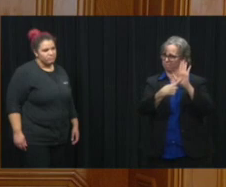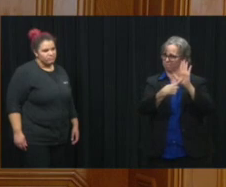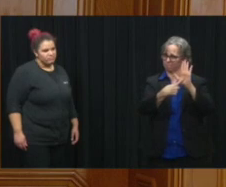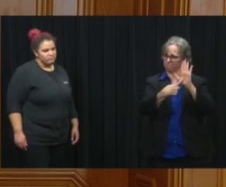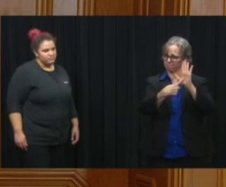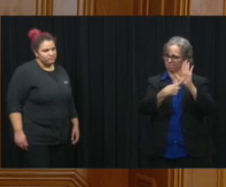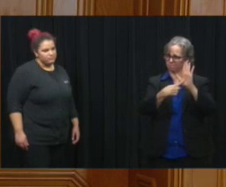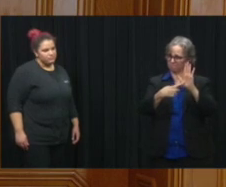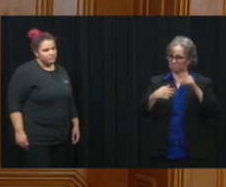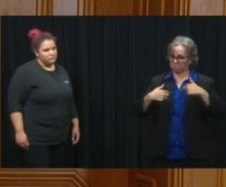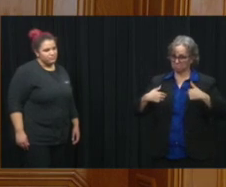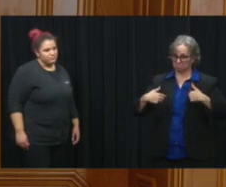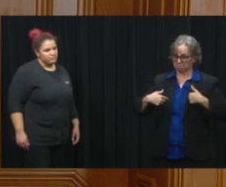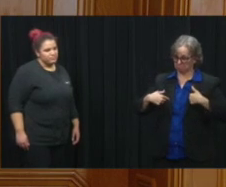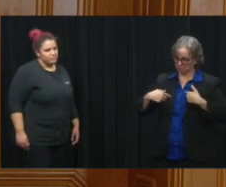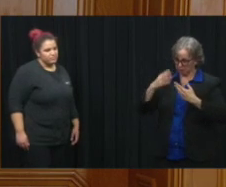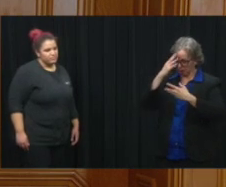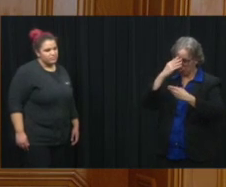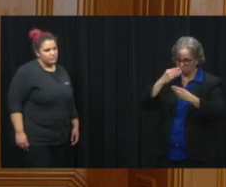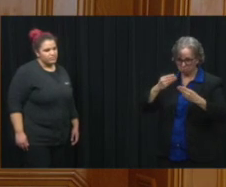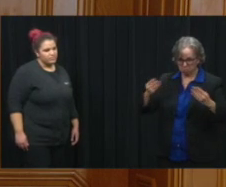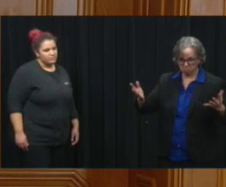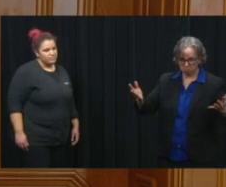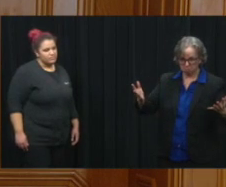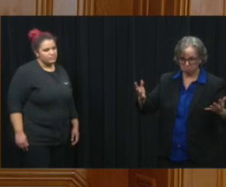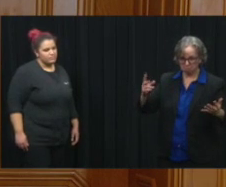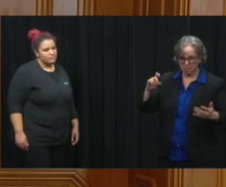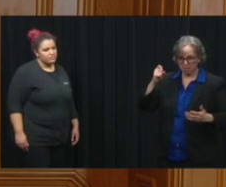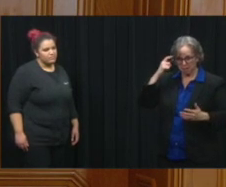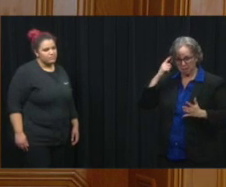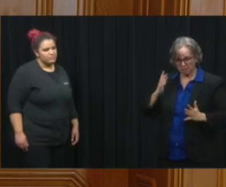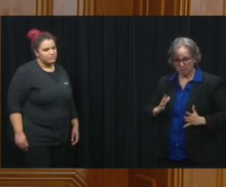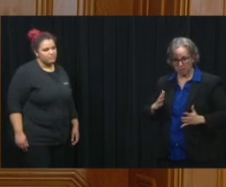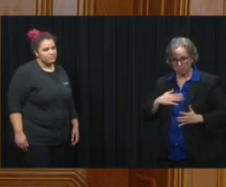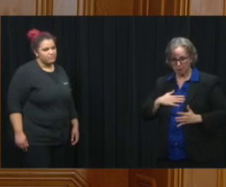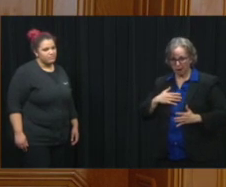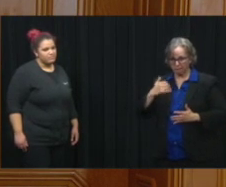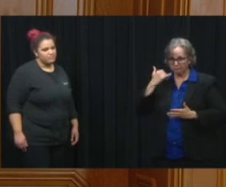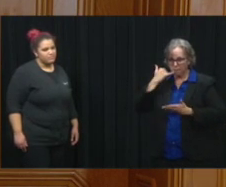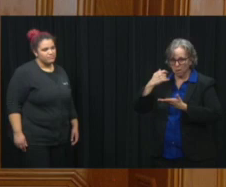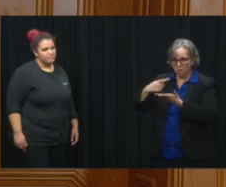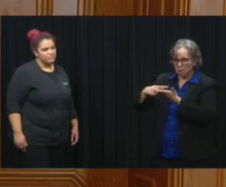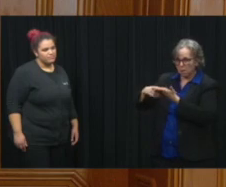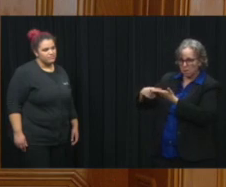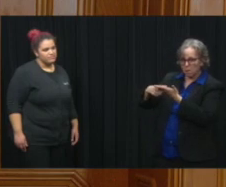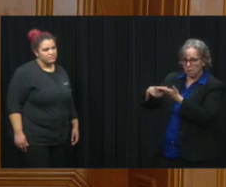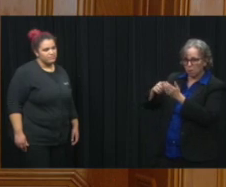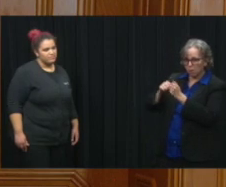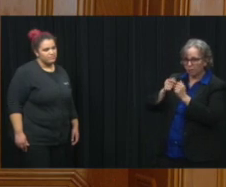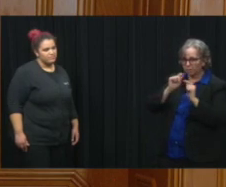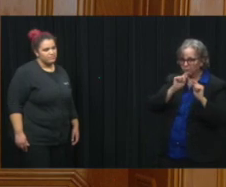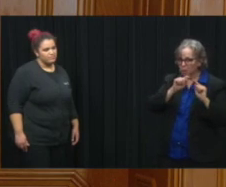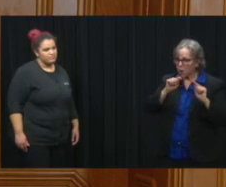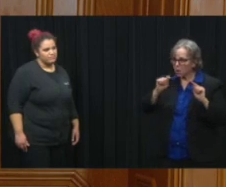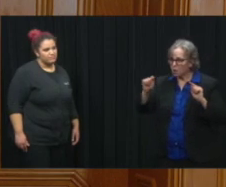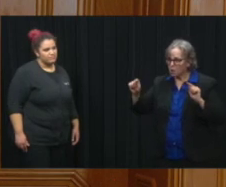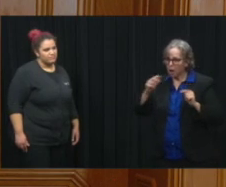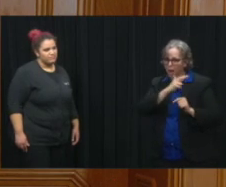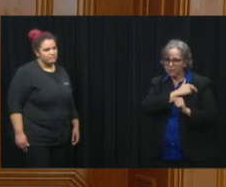in the phone conversation we had today with some of our hospitals, with people who are looking at the